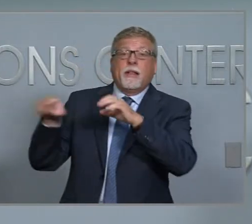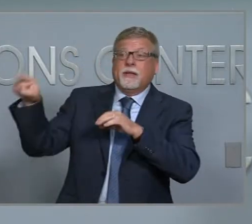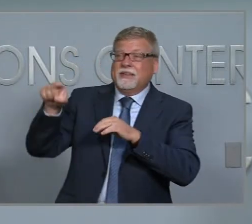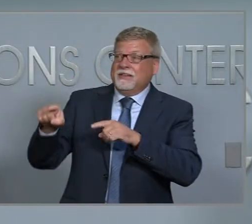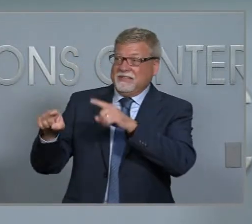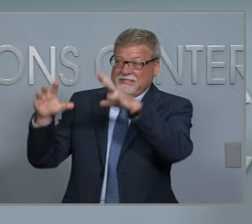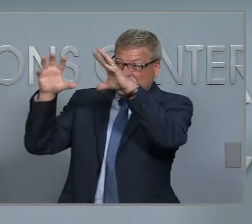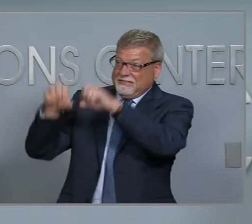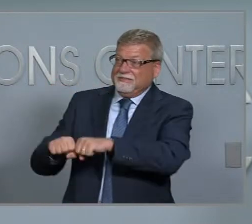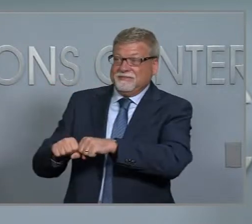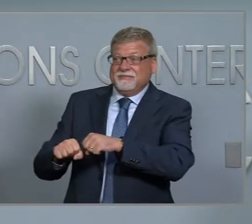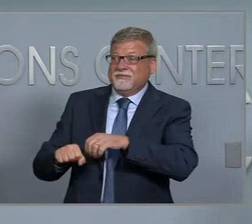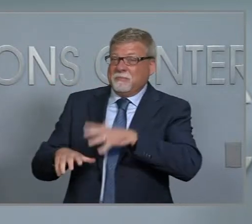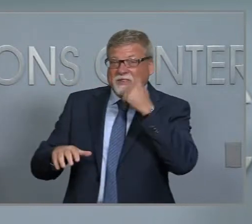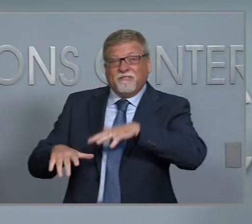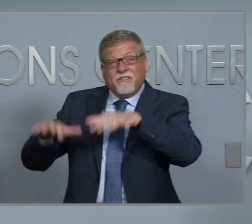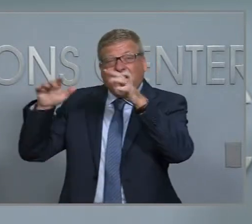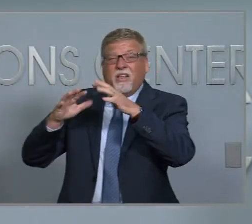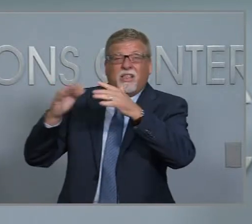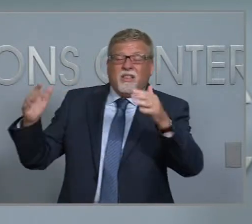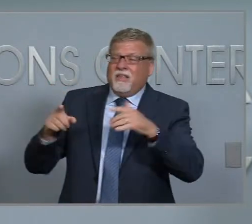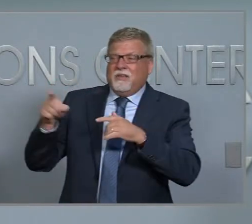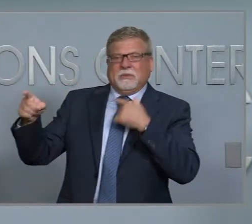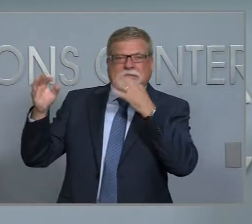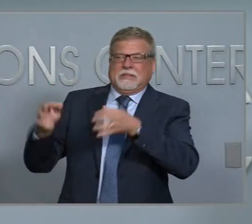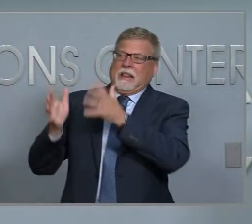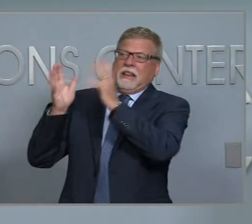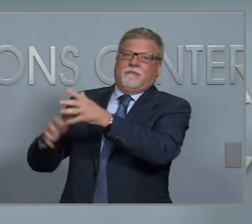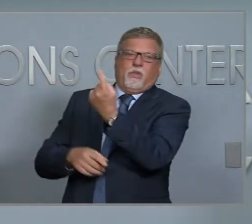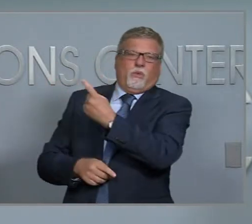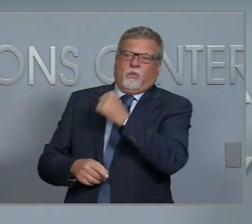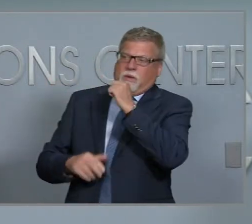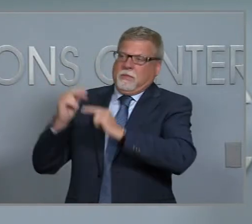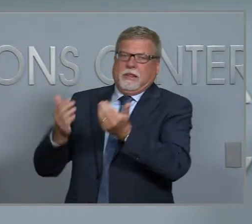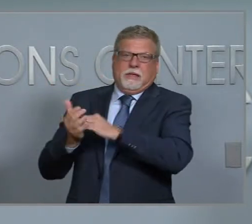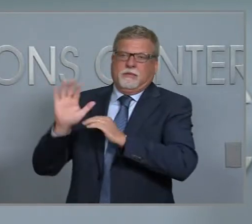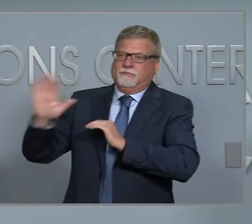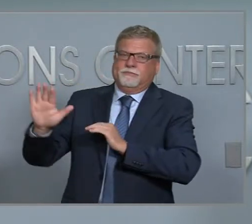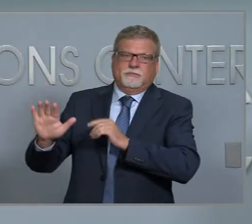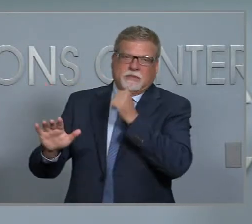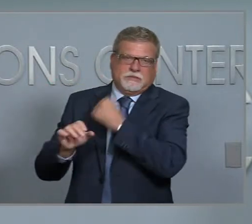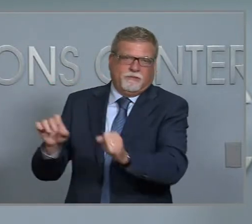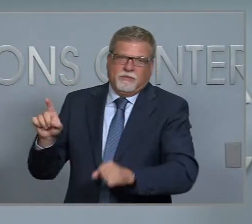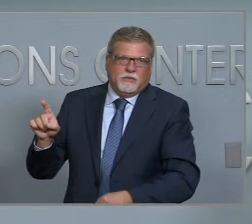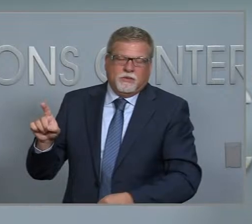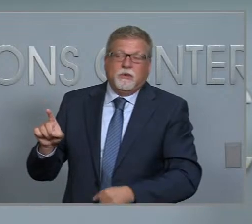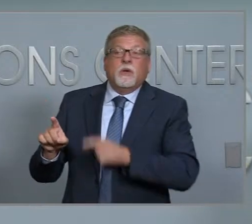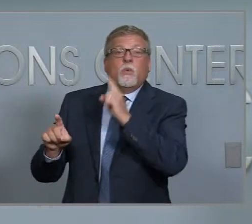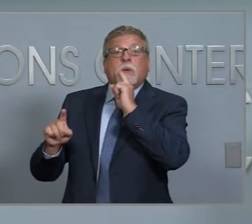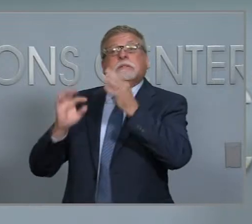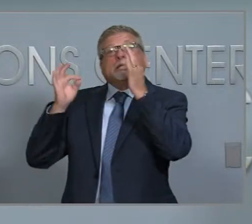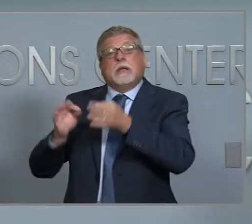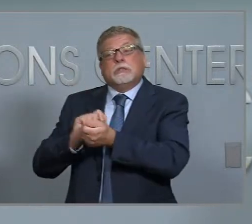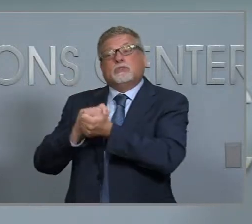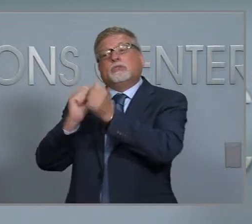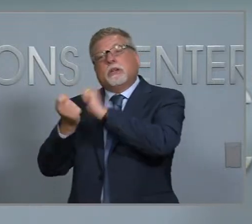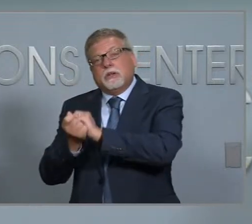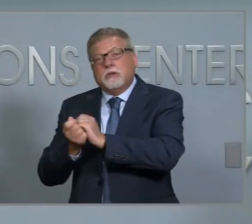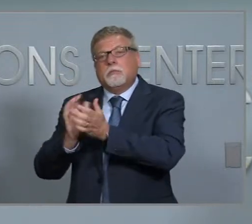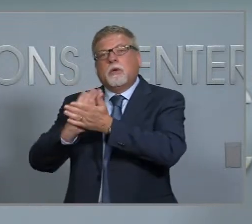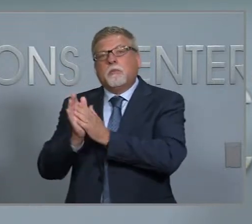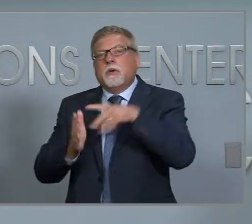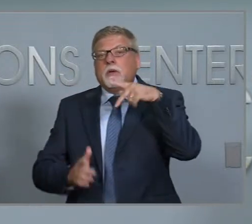in. And using those areas that created parks and other